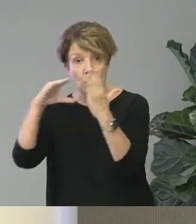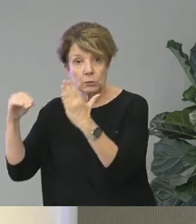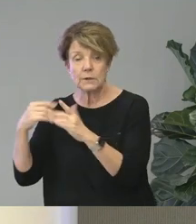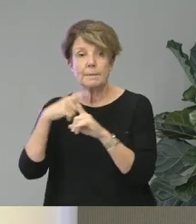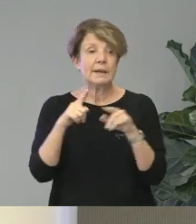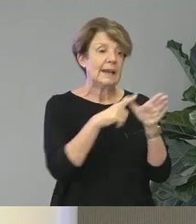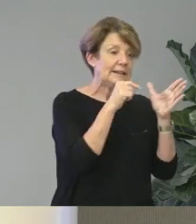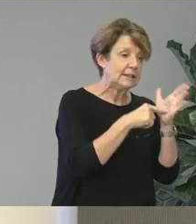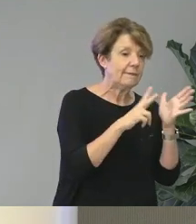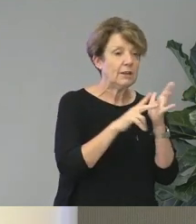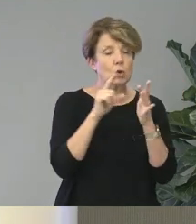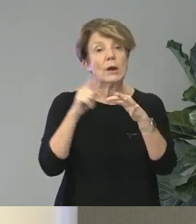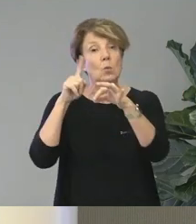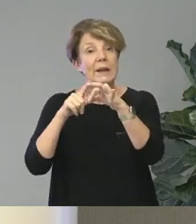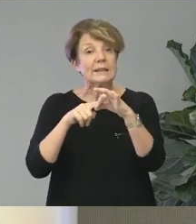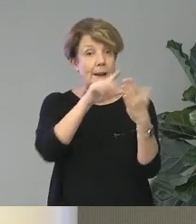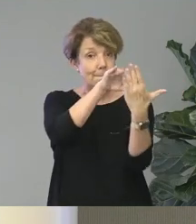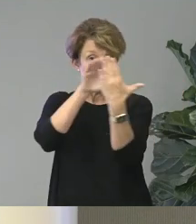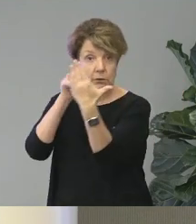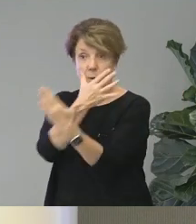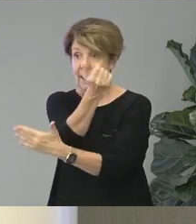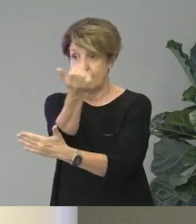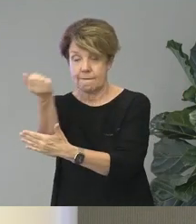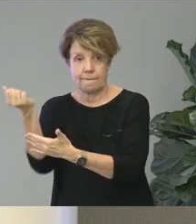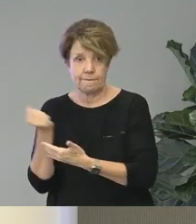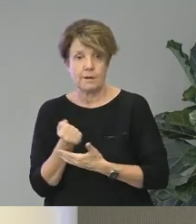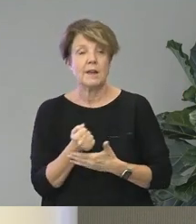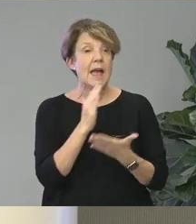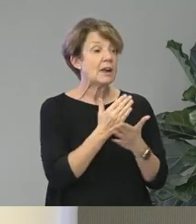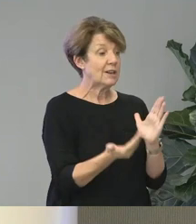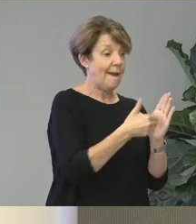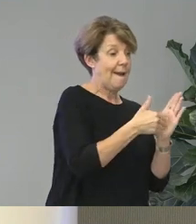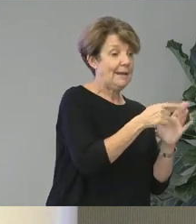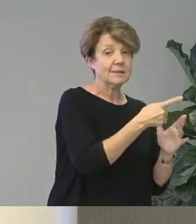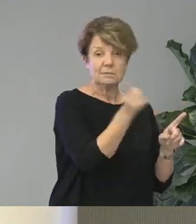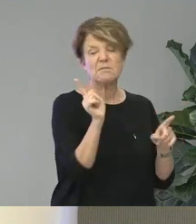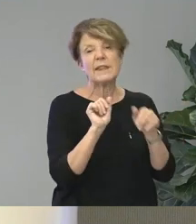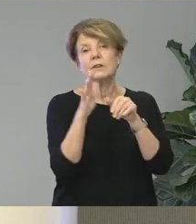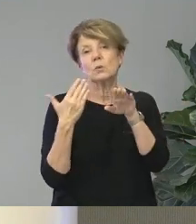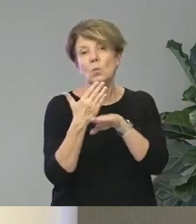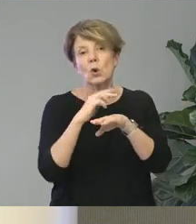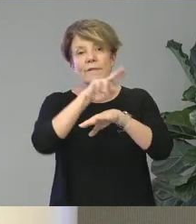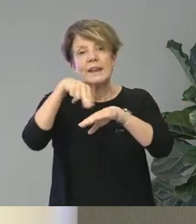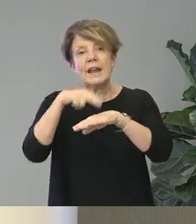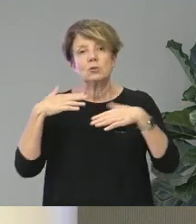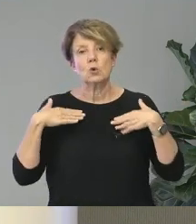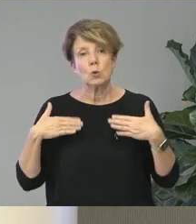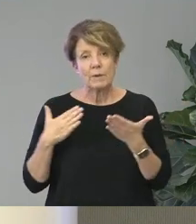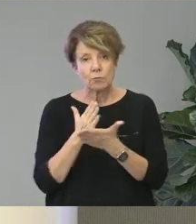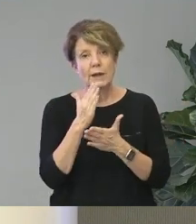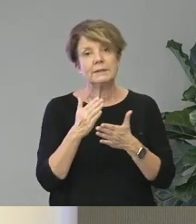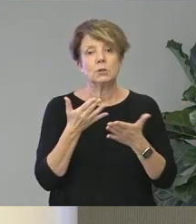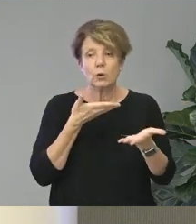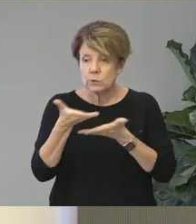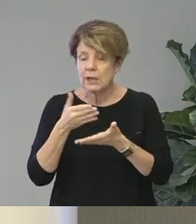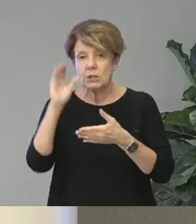ACT, Victorian and Queensland models. It builds on the excellent work of the National Human Rights Consultation